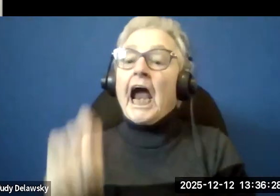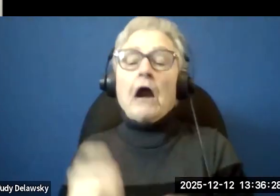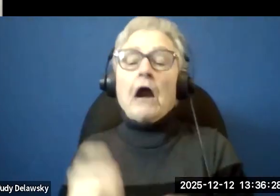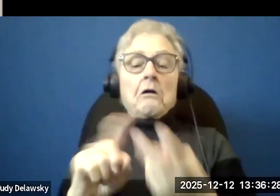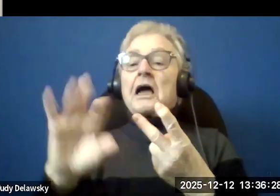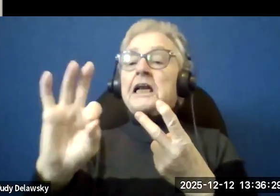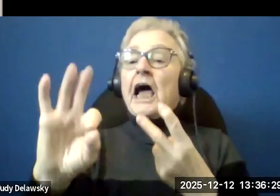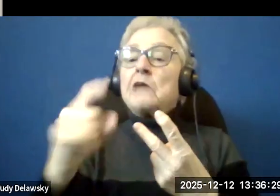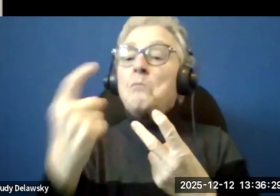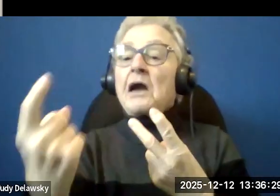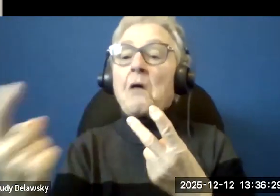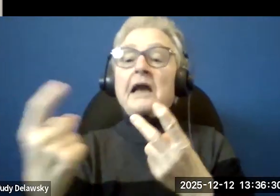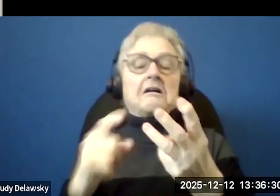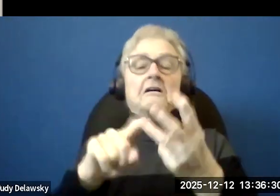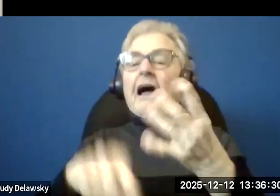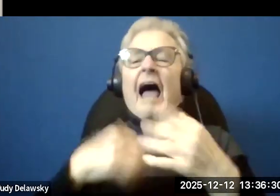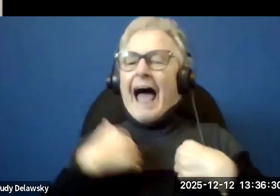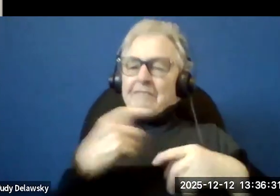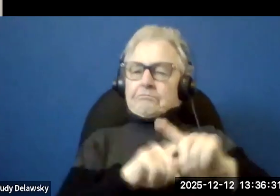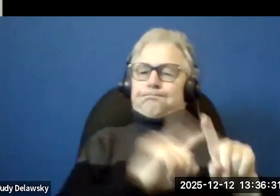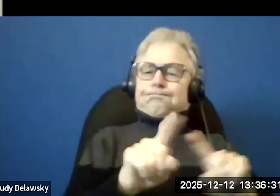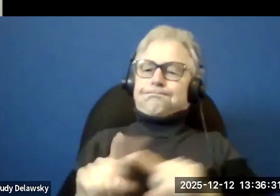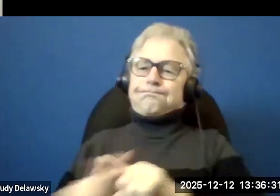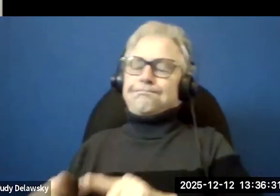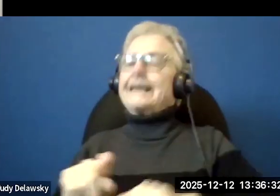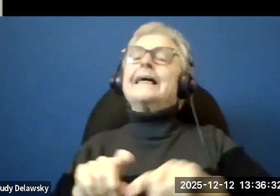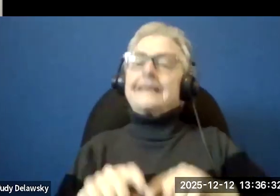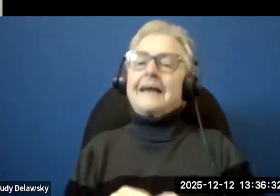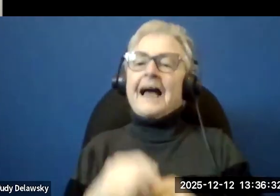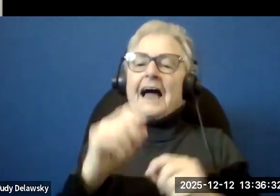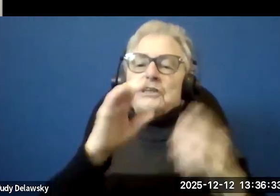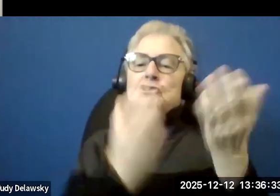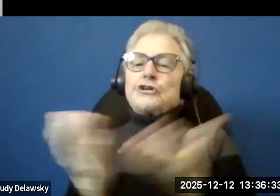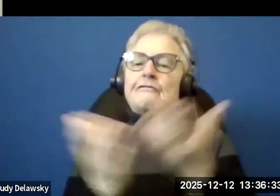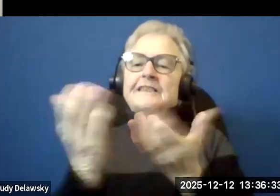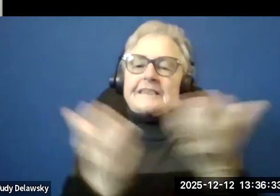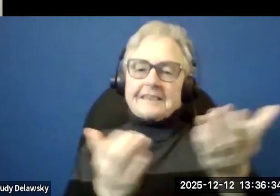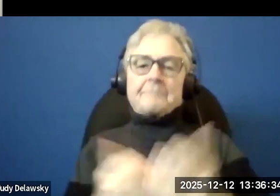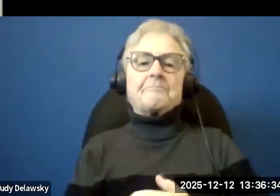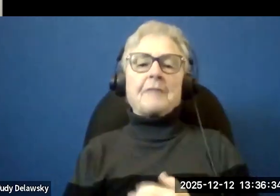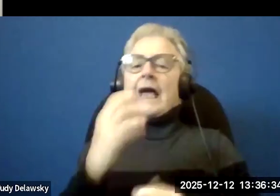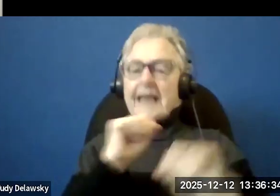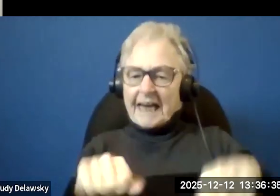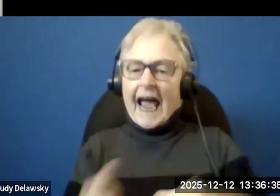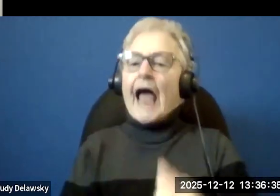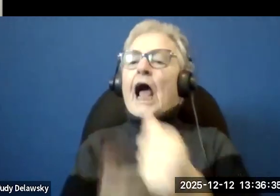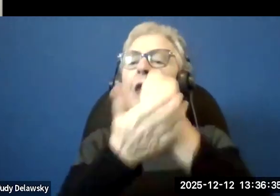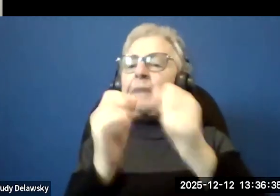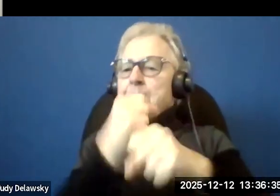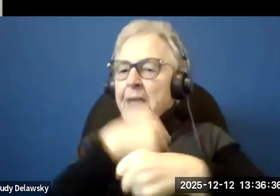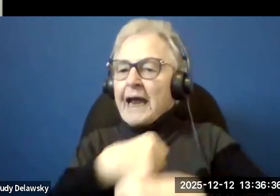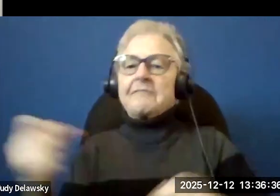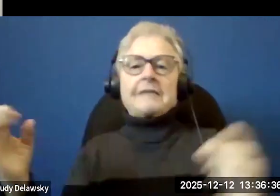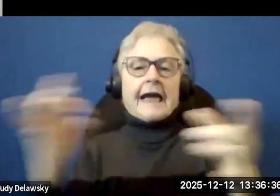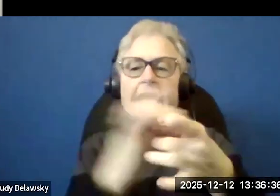health navigator roles can be really important for us because they can help to facilitate a lot of those conversations, make those connections, and just